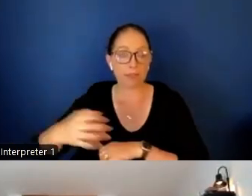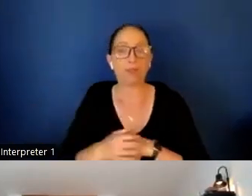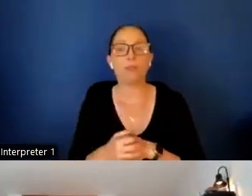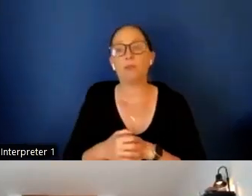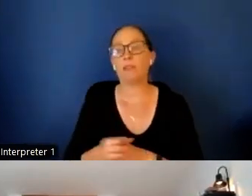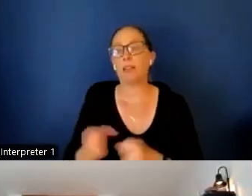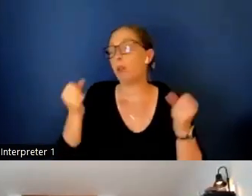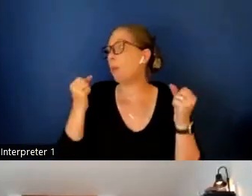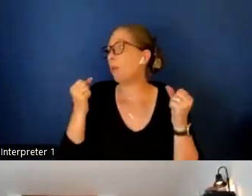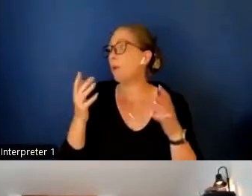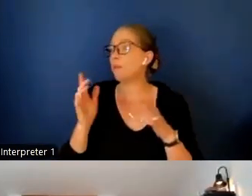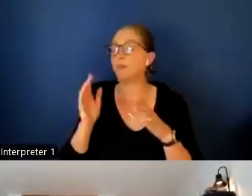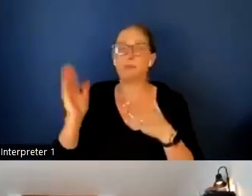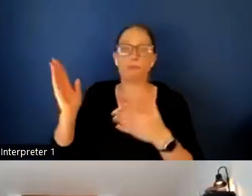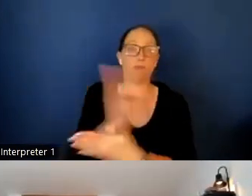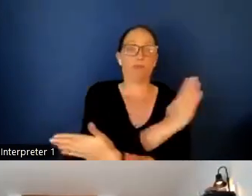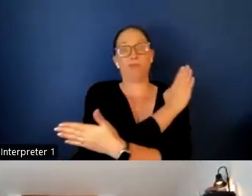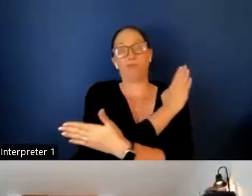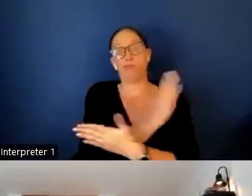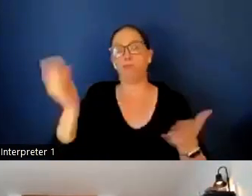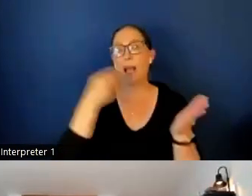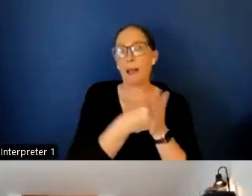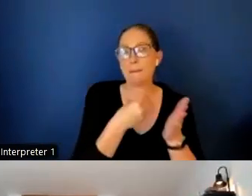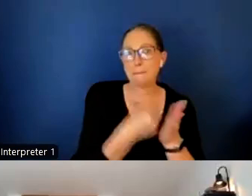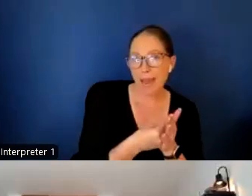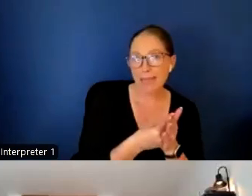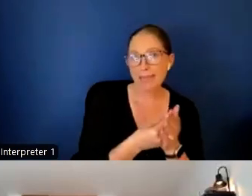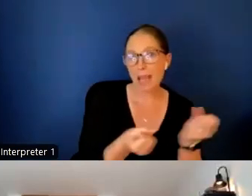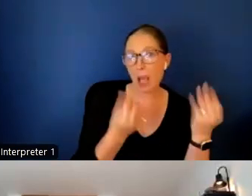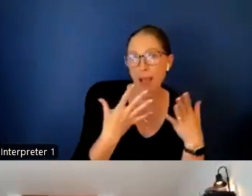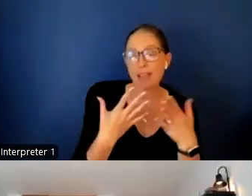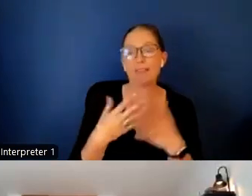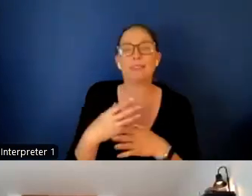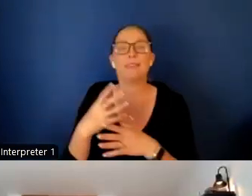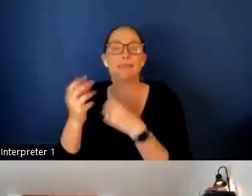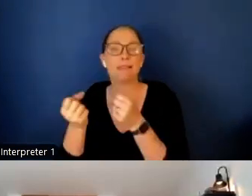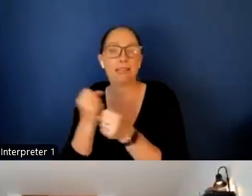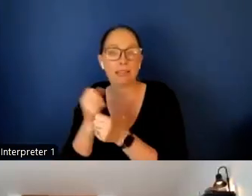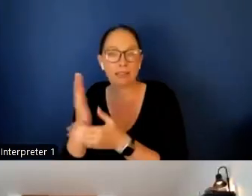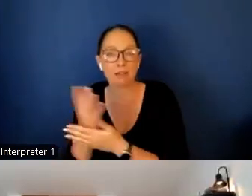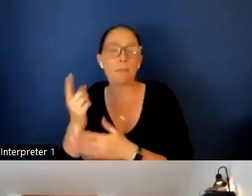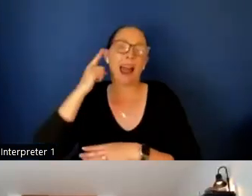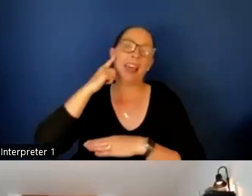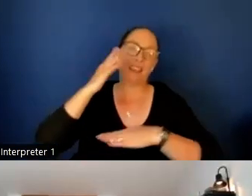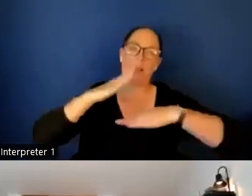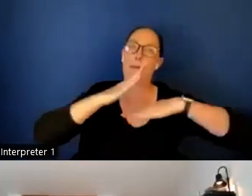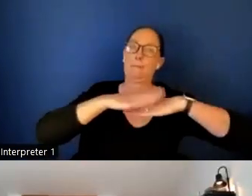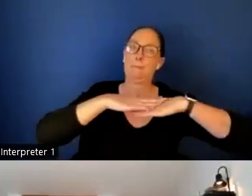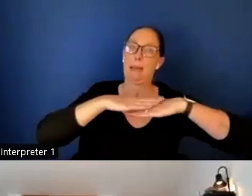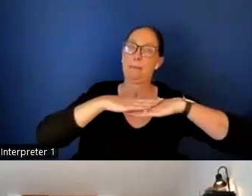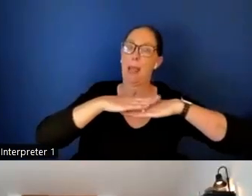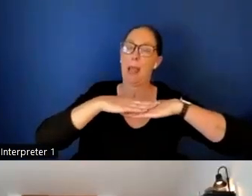a big range of how much money it should be and how long, but I think at least 1K per month on the high, and then